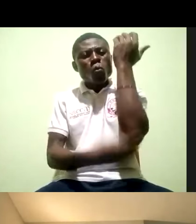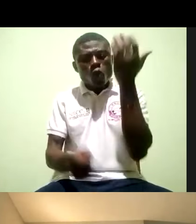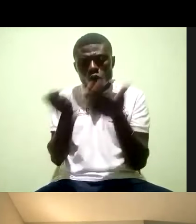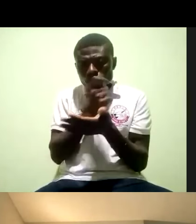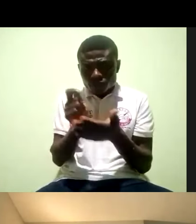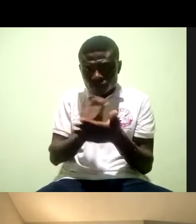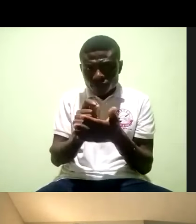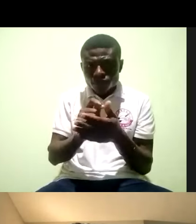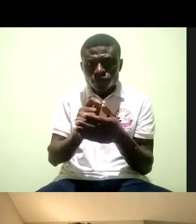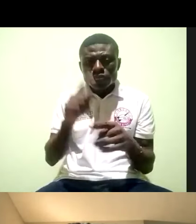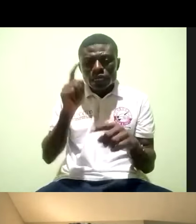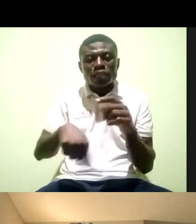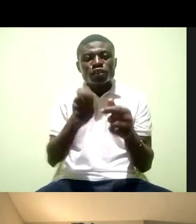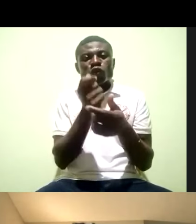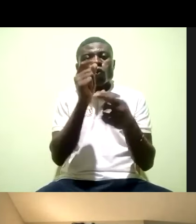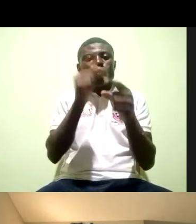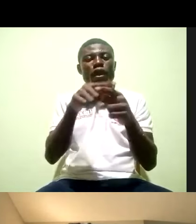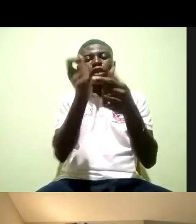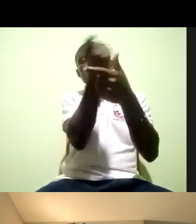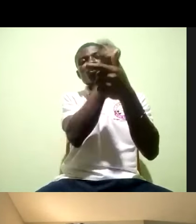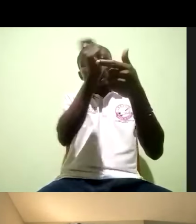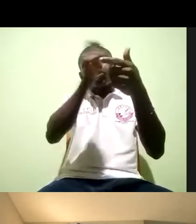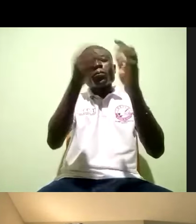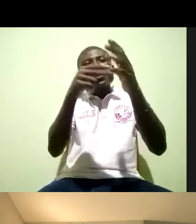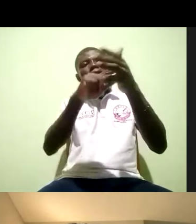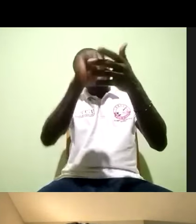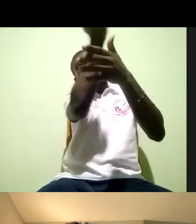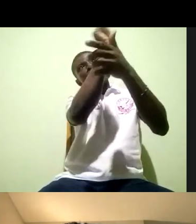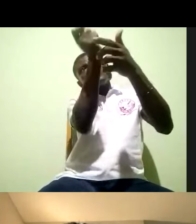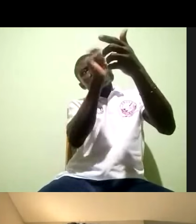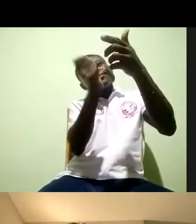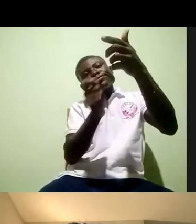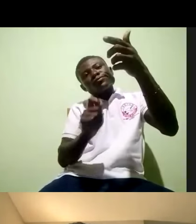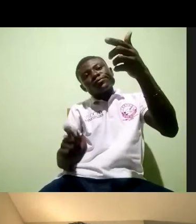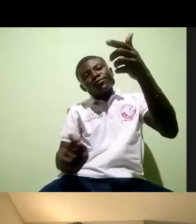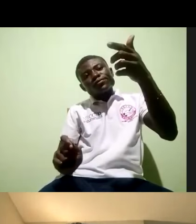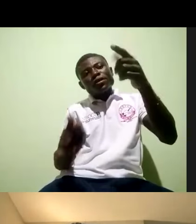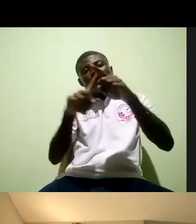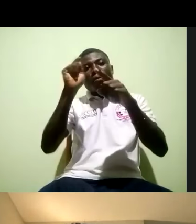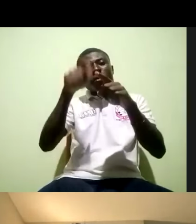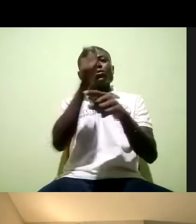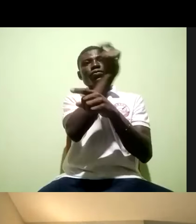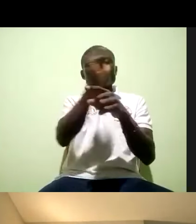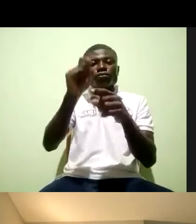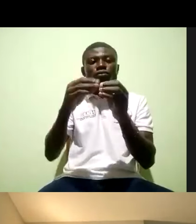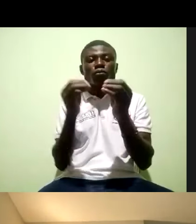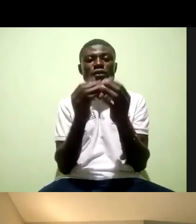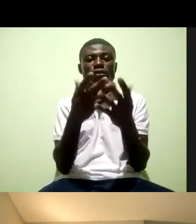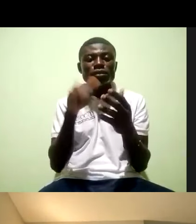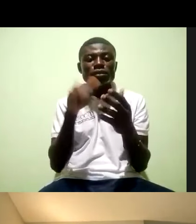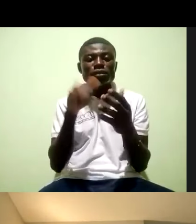placements on lines. Again, so sometimes we can see the children, one new thing which has come up in these signs and